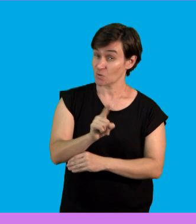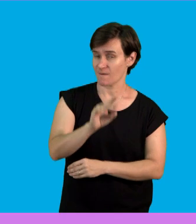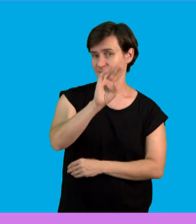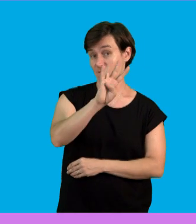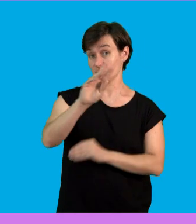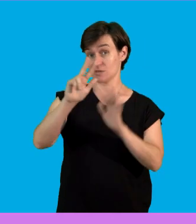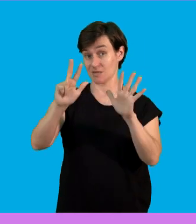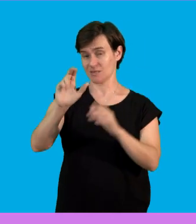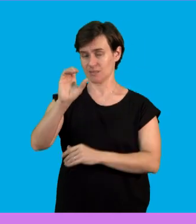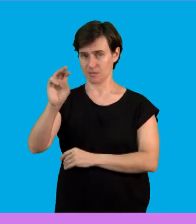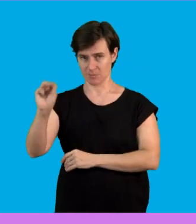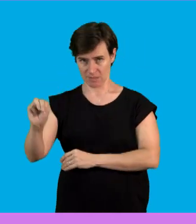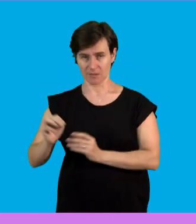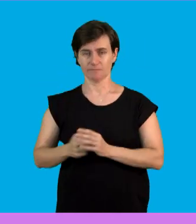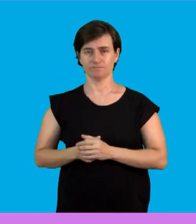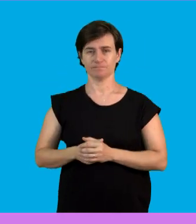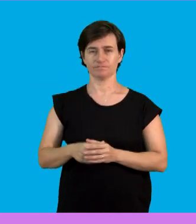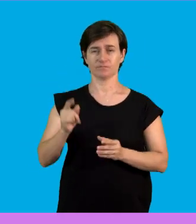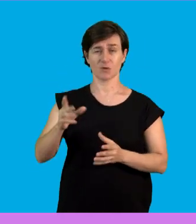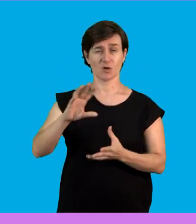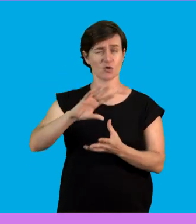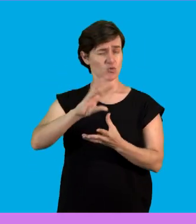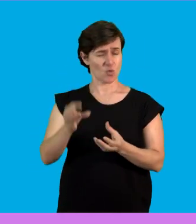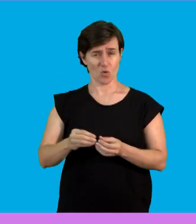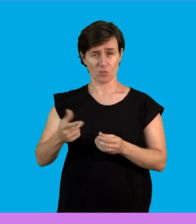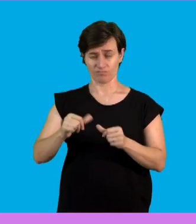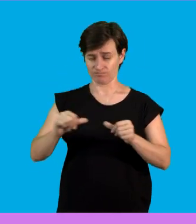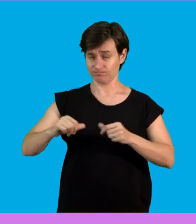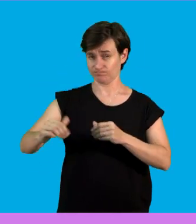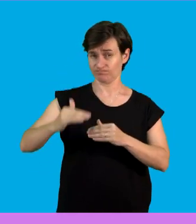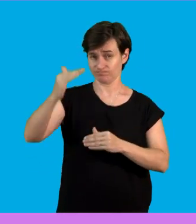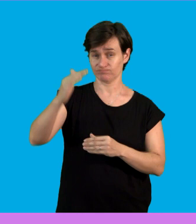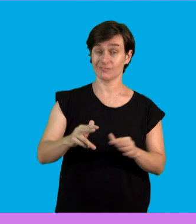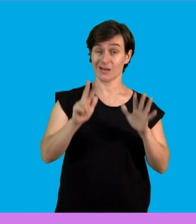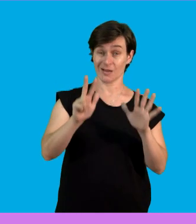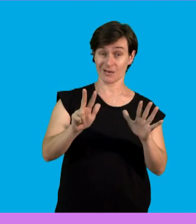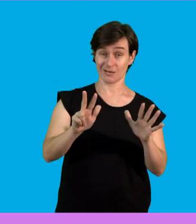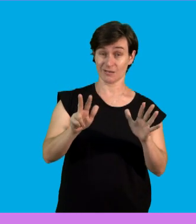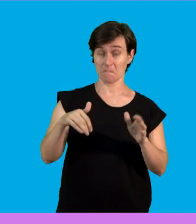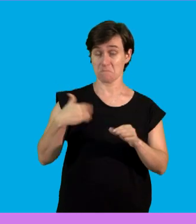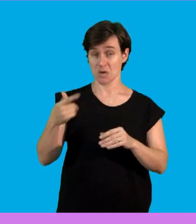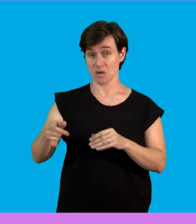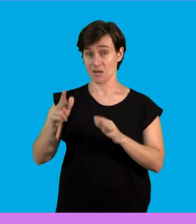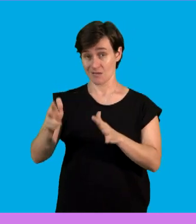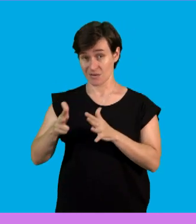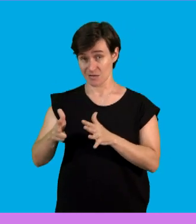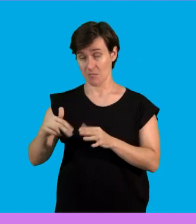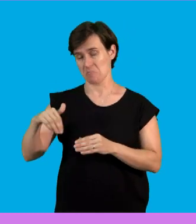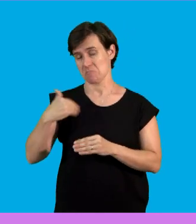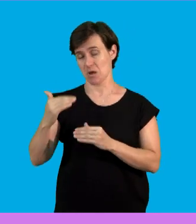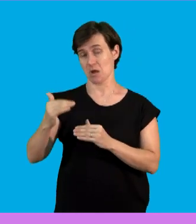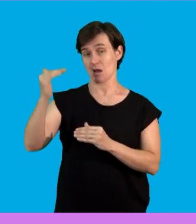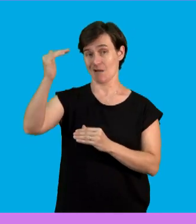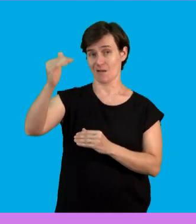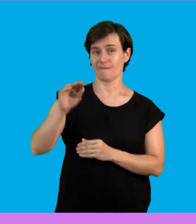of 48 centimeters. So the total dimensions then would be 8 times